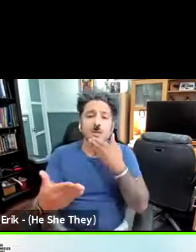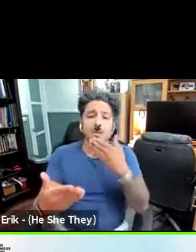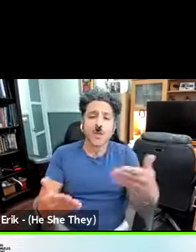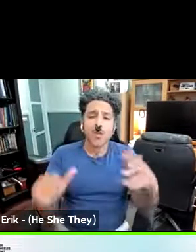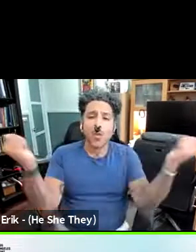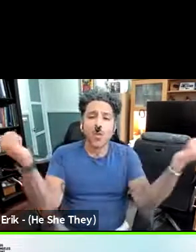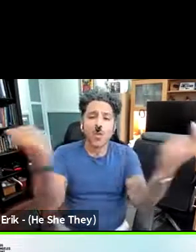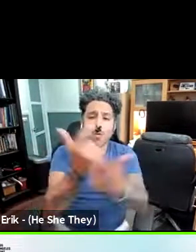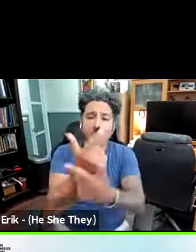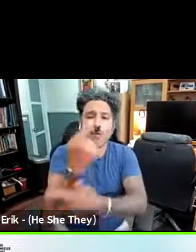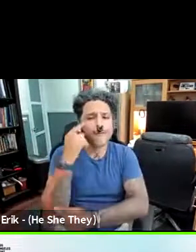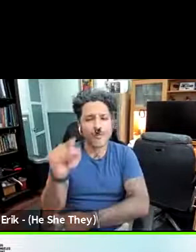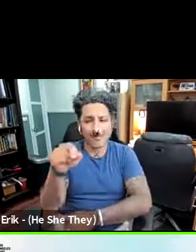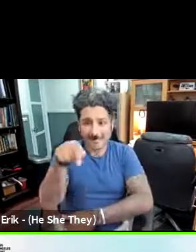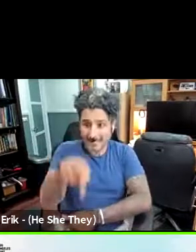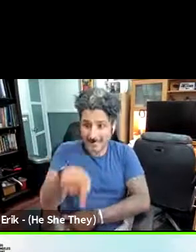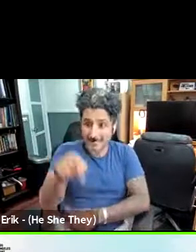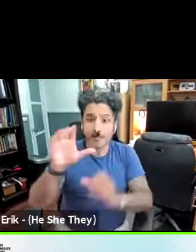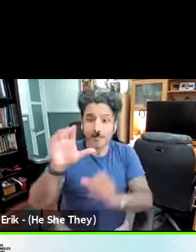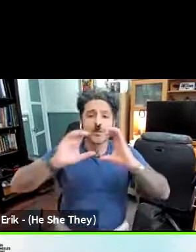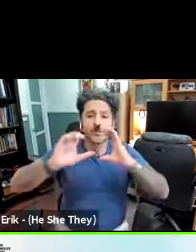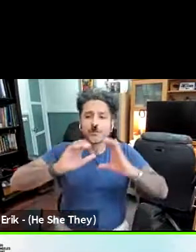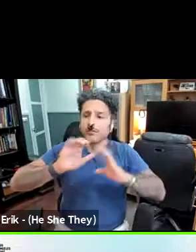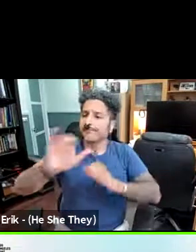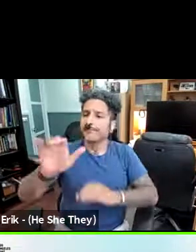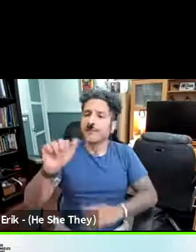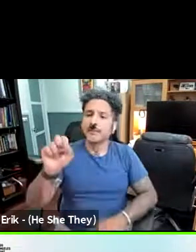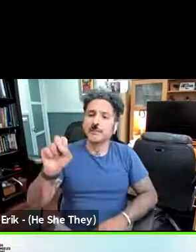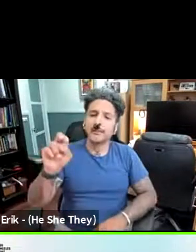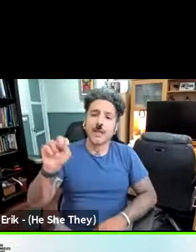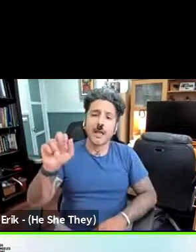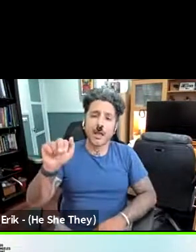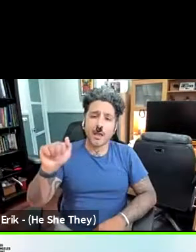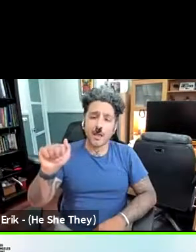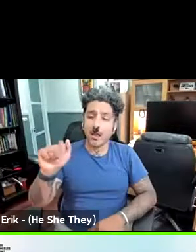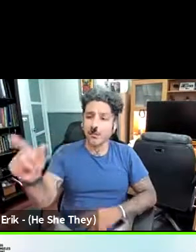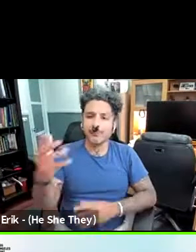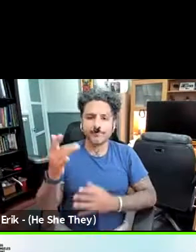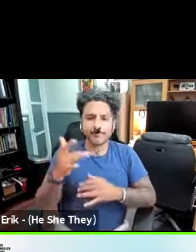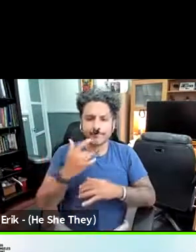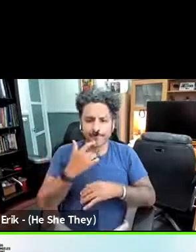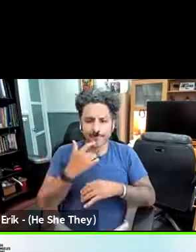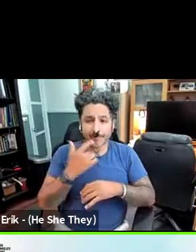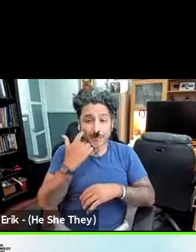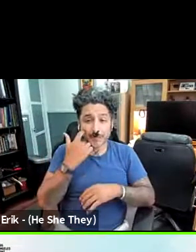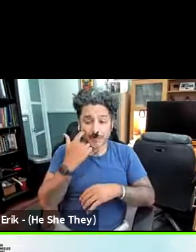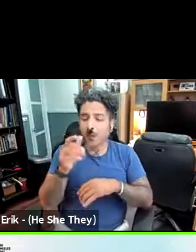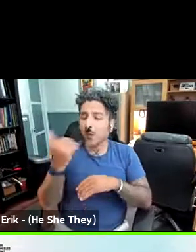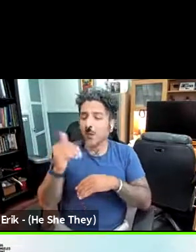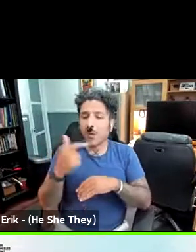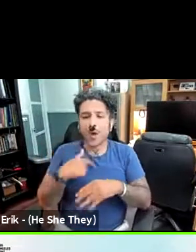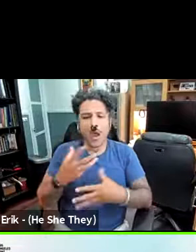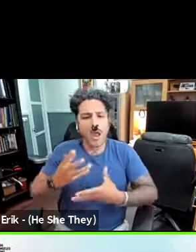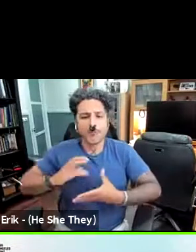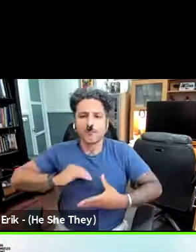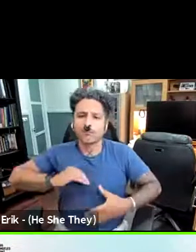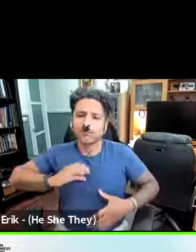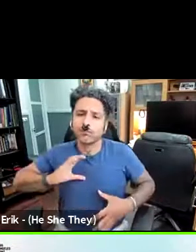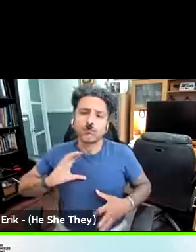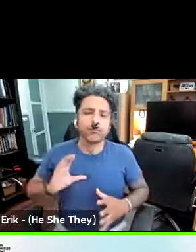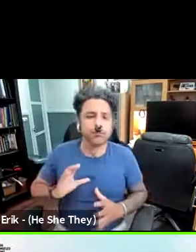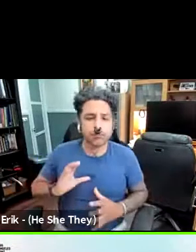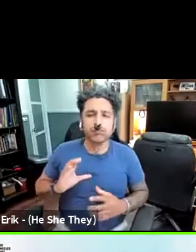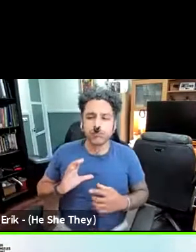this conversation. Like SaVanna said earlier, this is also something that I myself will carry, you know,